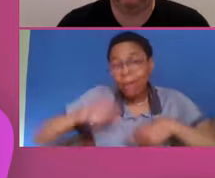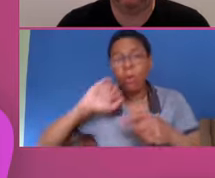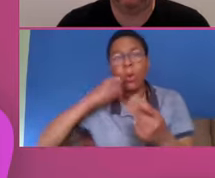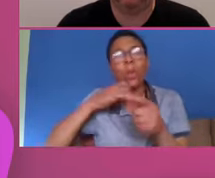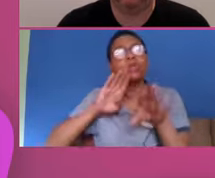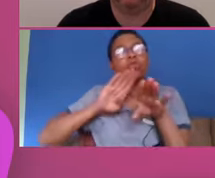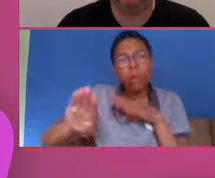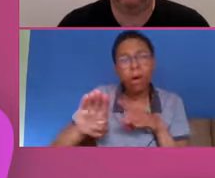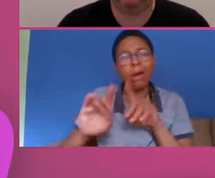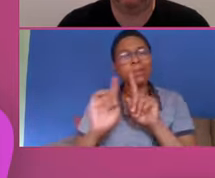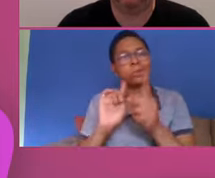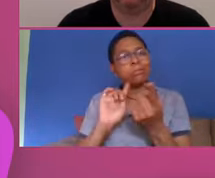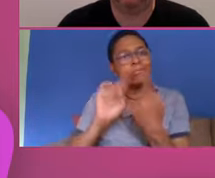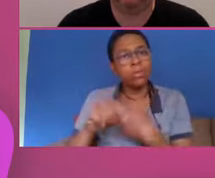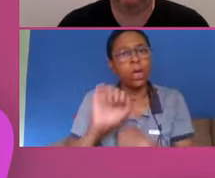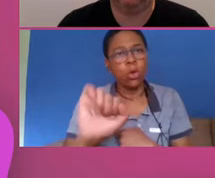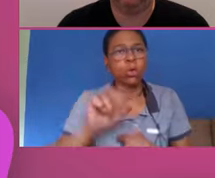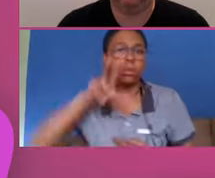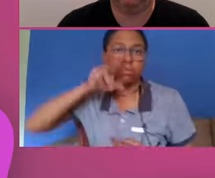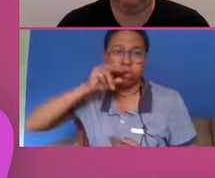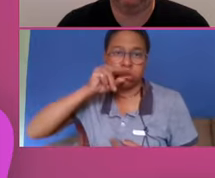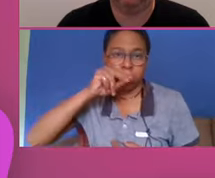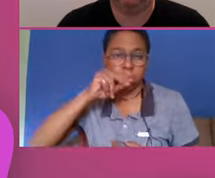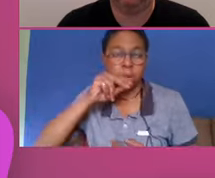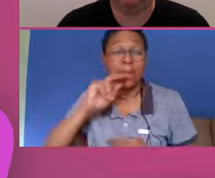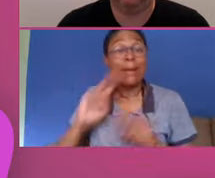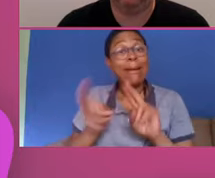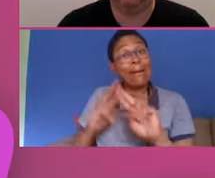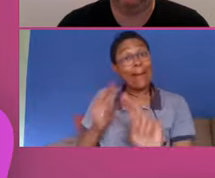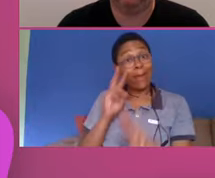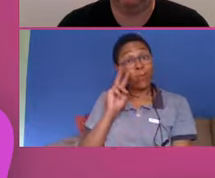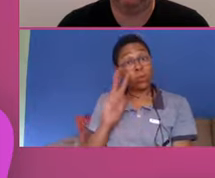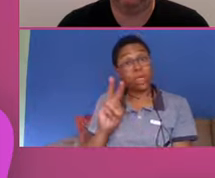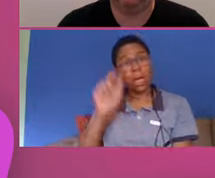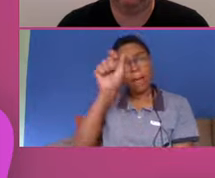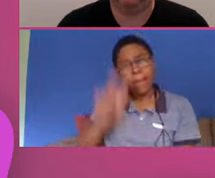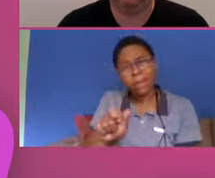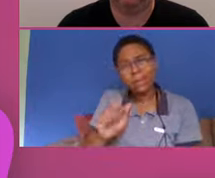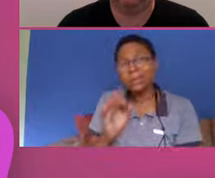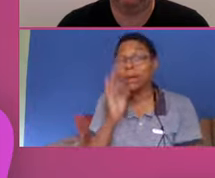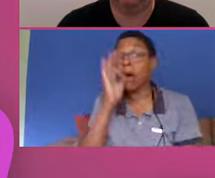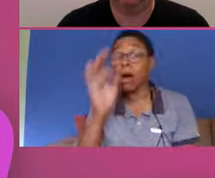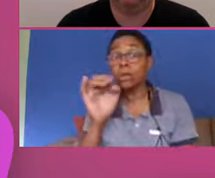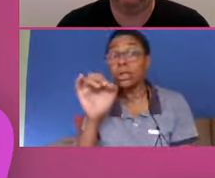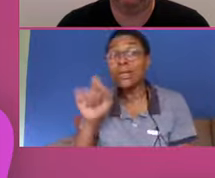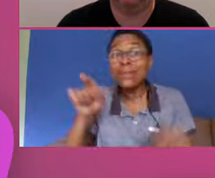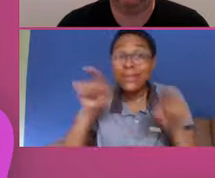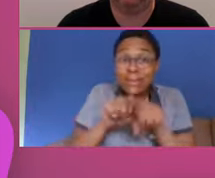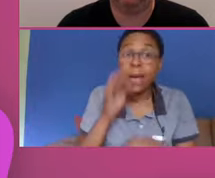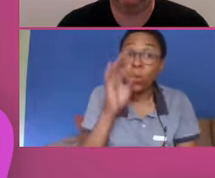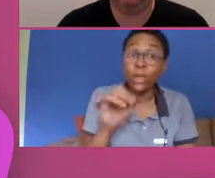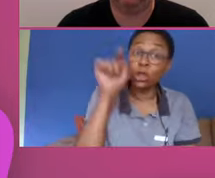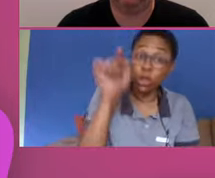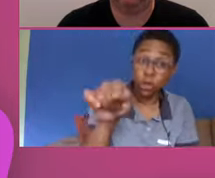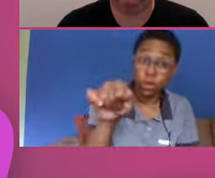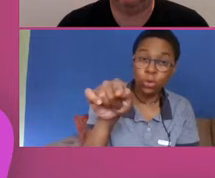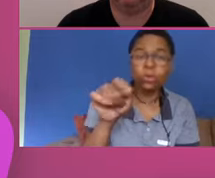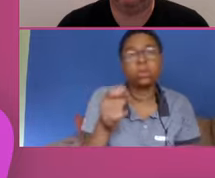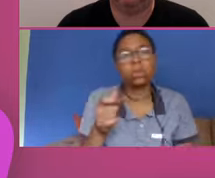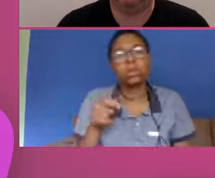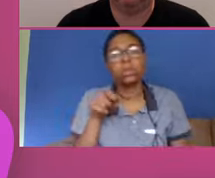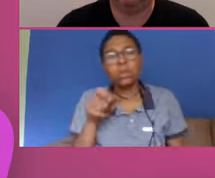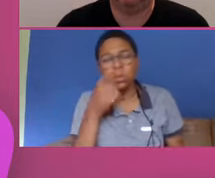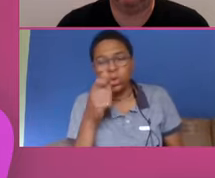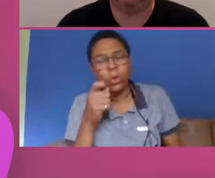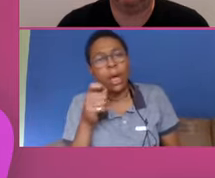same question that you have, you can see it in the Q&A box and upvote it. By upvoting, it means that that